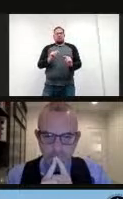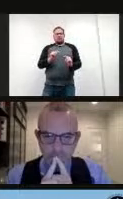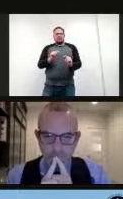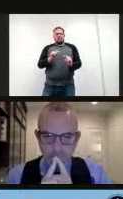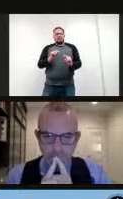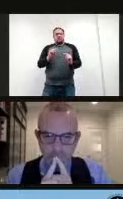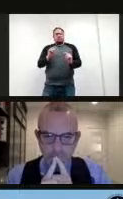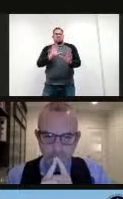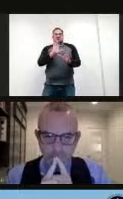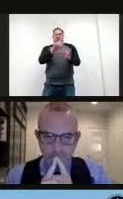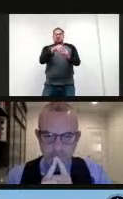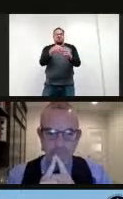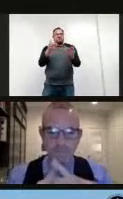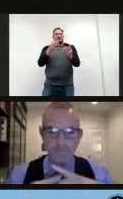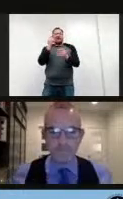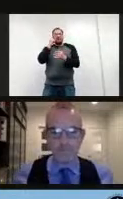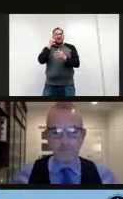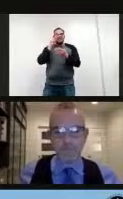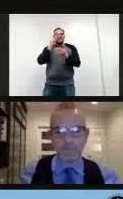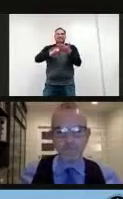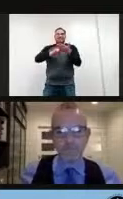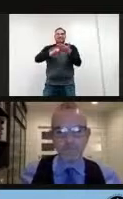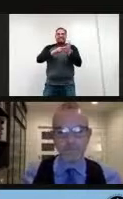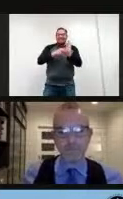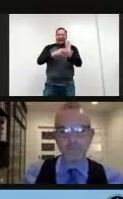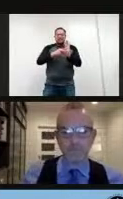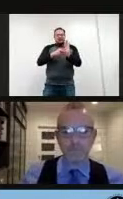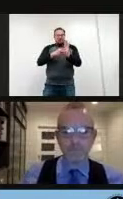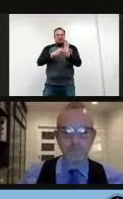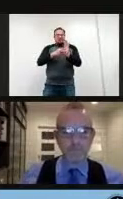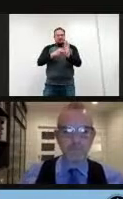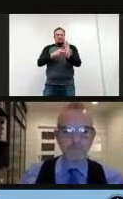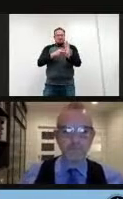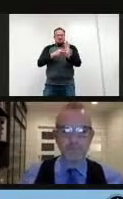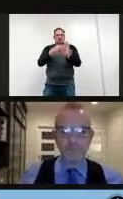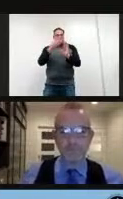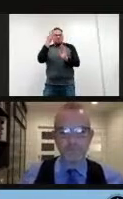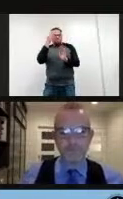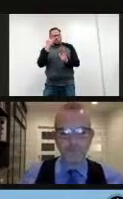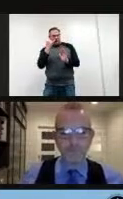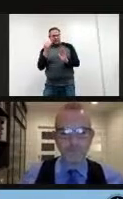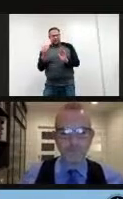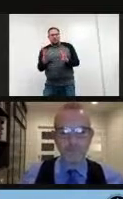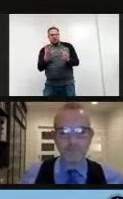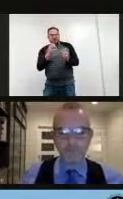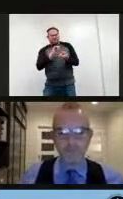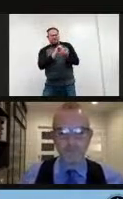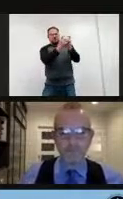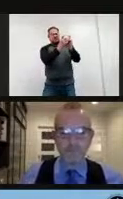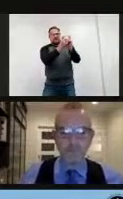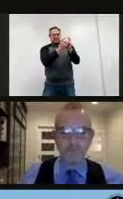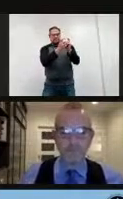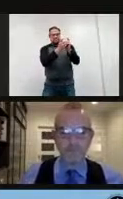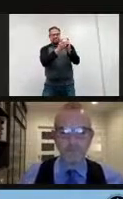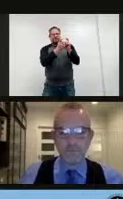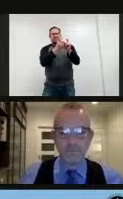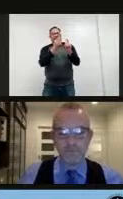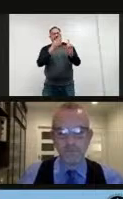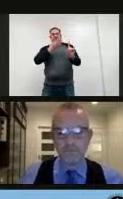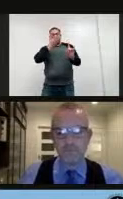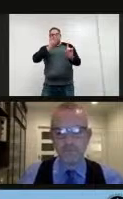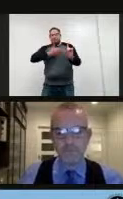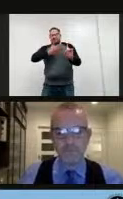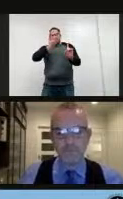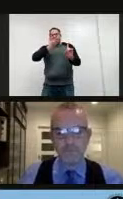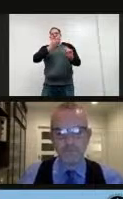what I thought the intent and meaning of the request was into the language of the ideal profile that was put together by